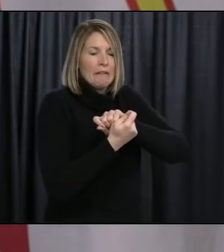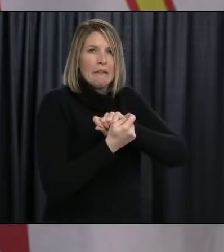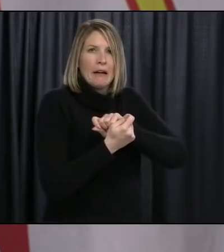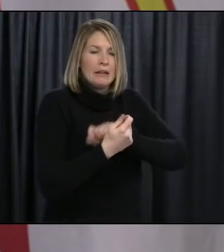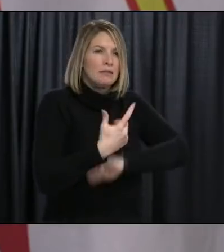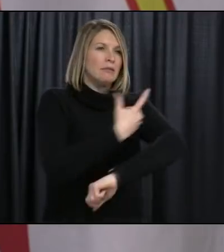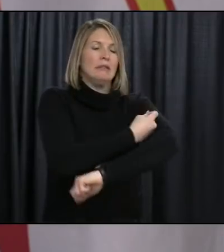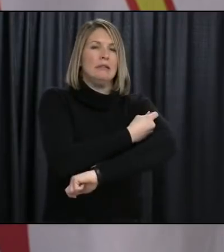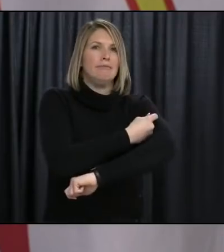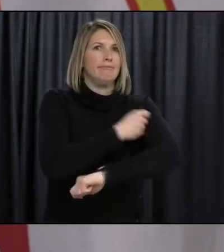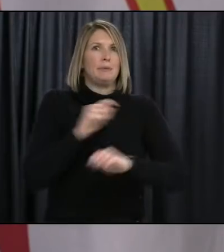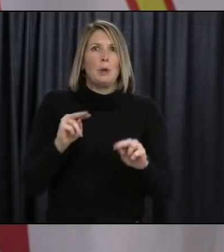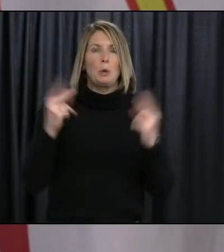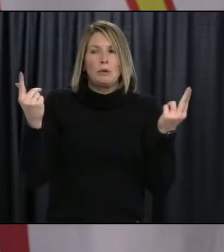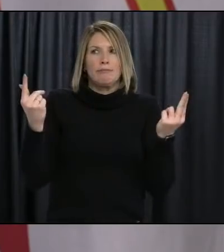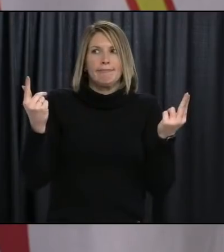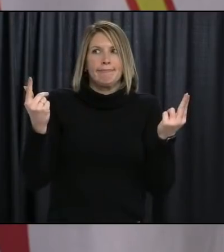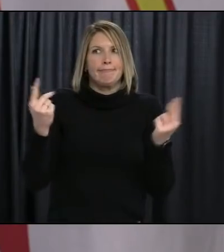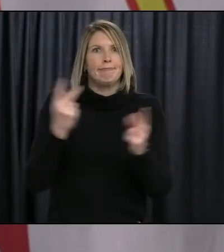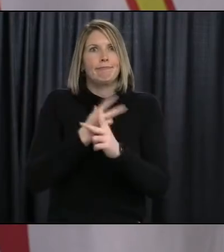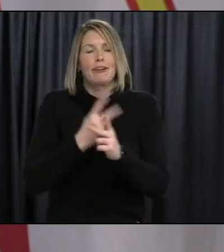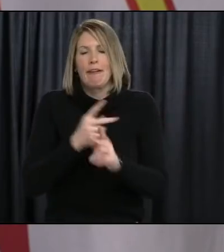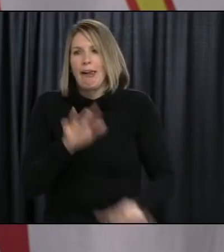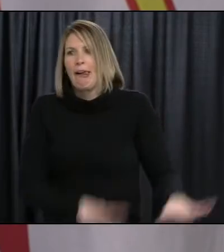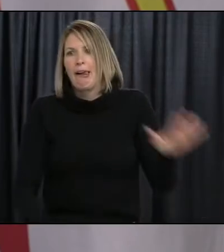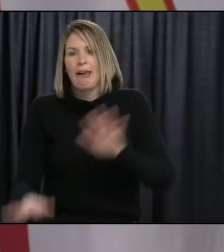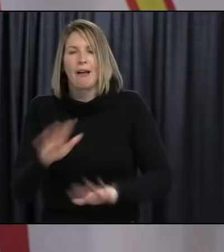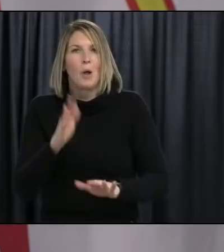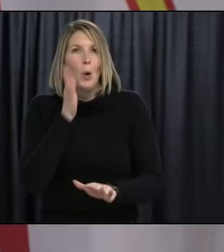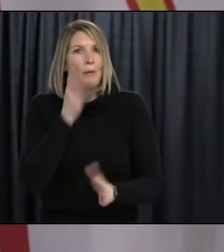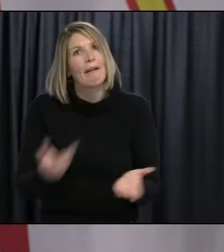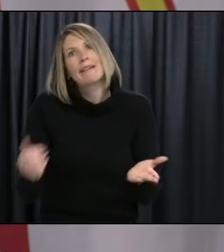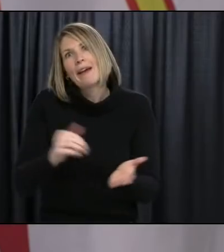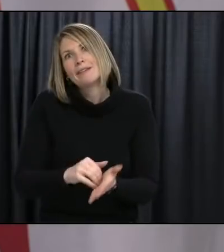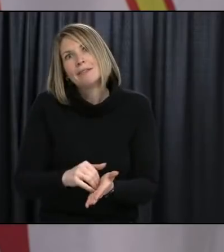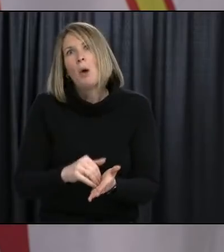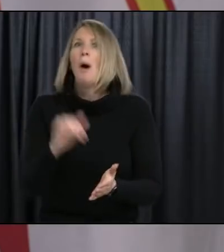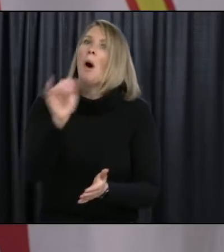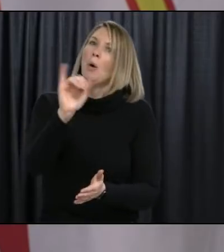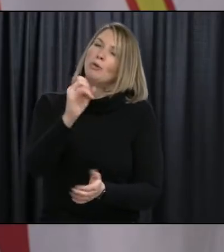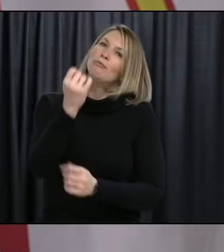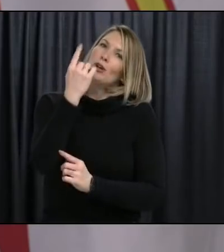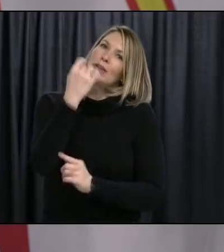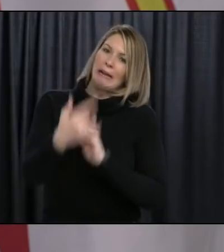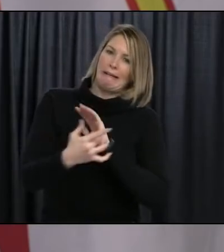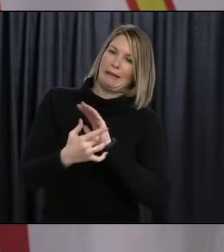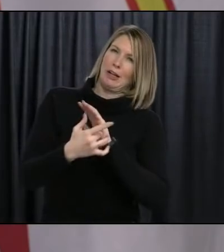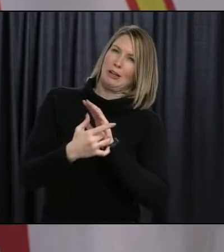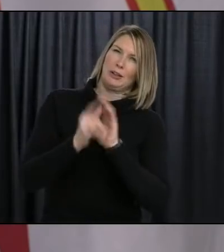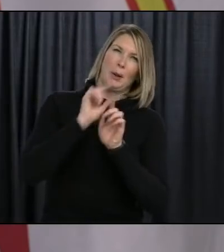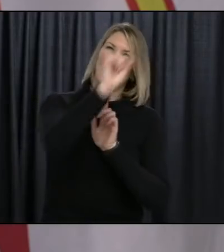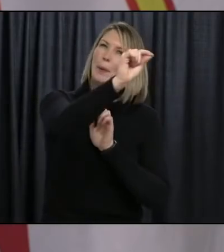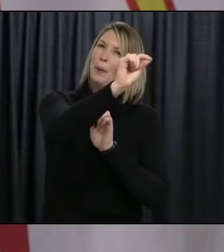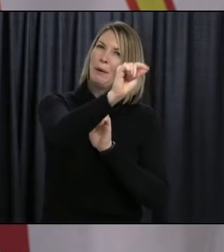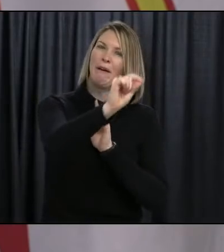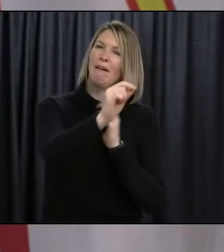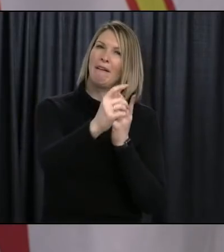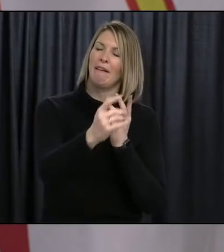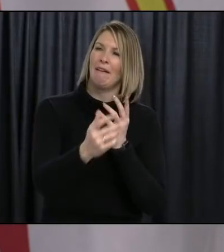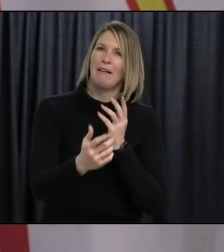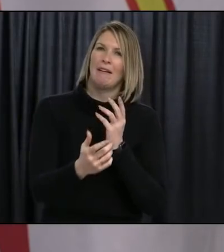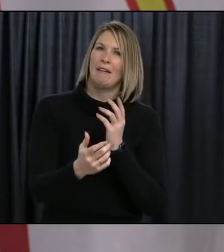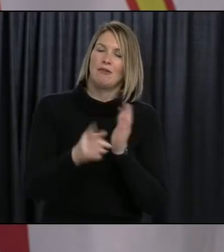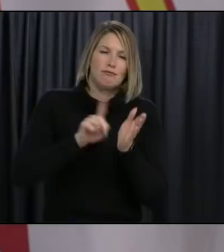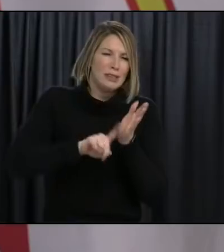as well against, we have new technology now that's available for vaccine development that